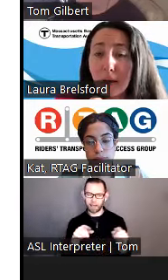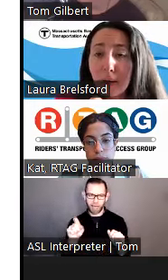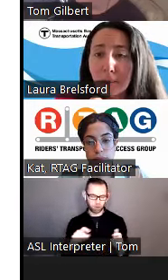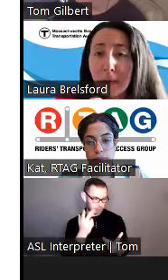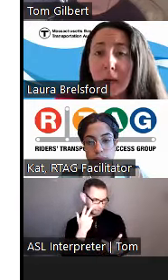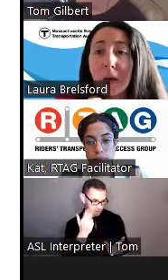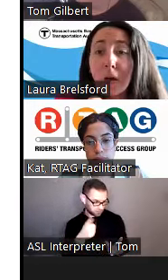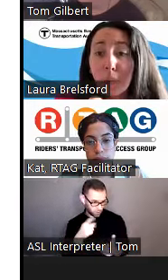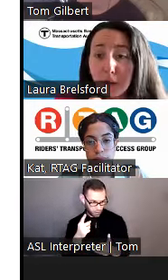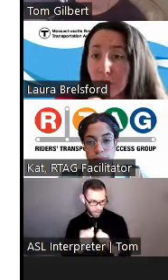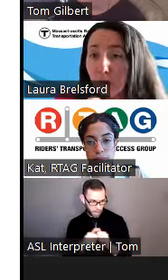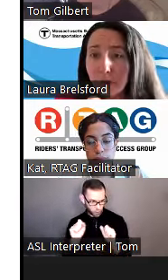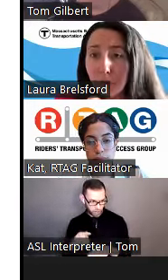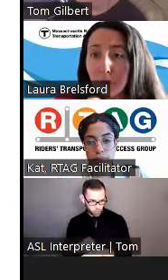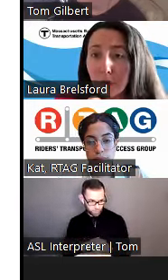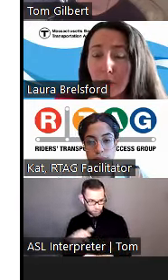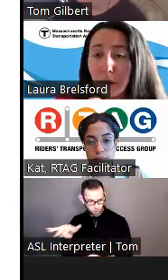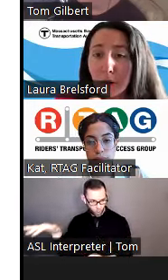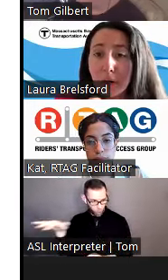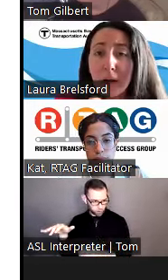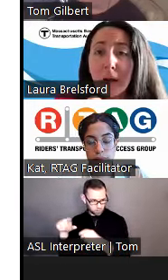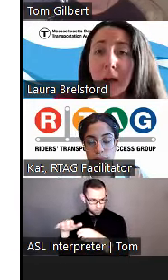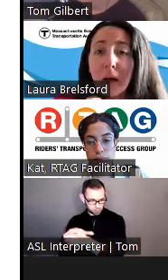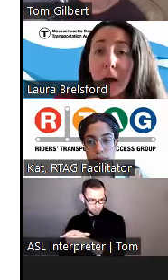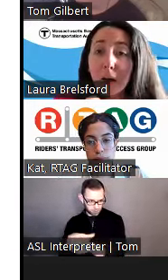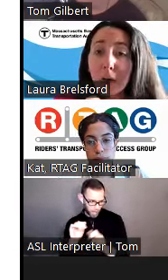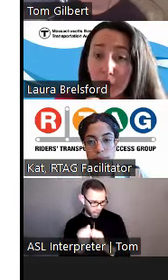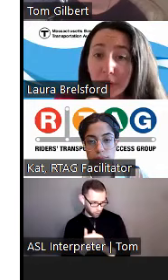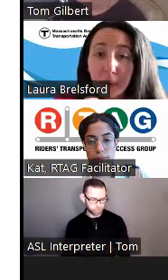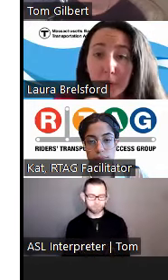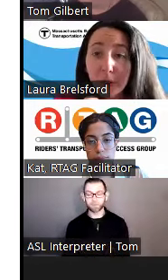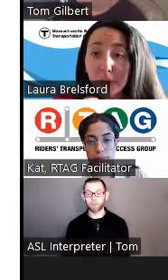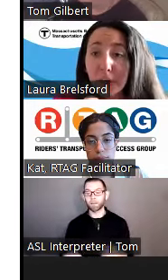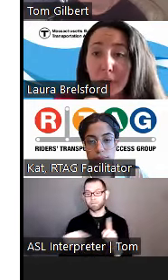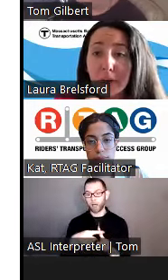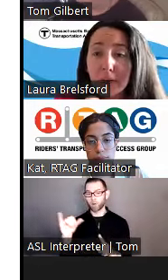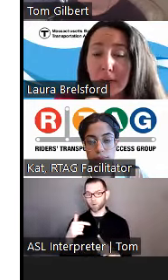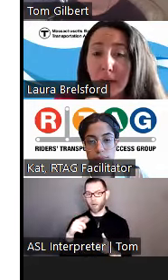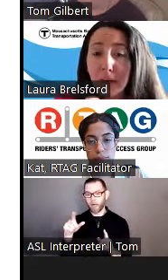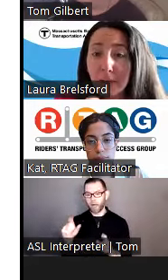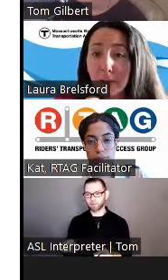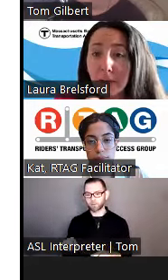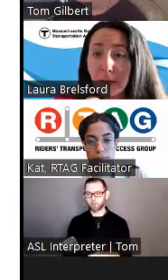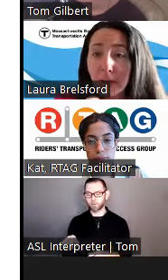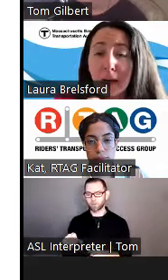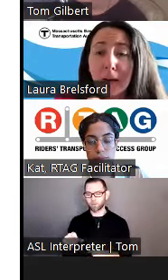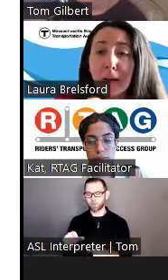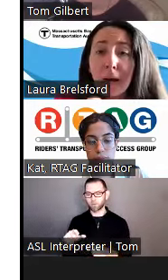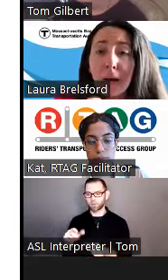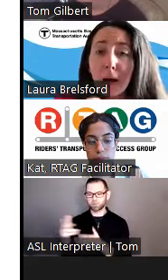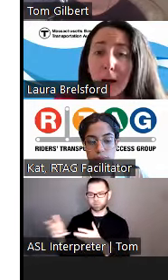locations. We also have to work with our commuter rail operator, Keolis, and even